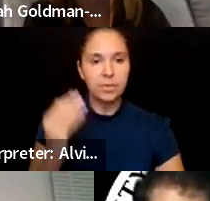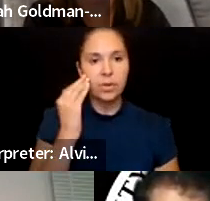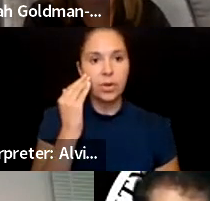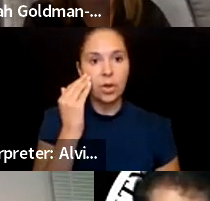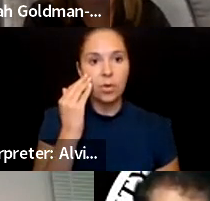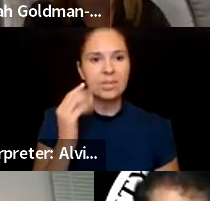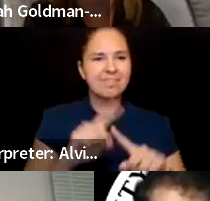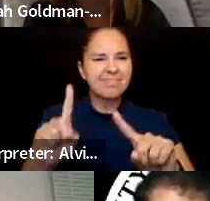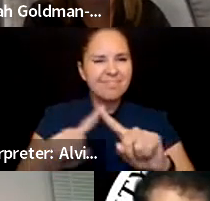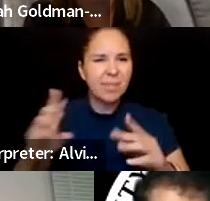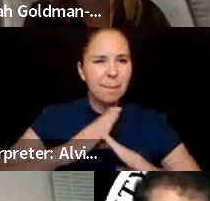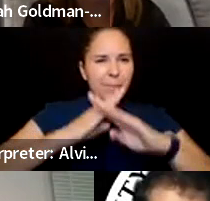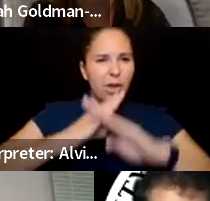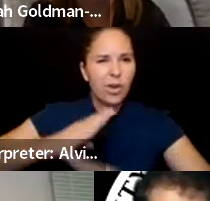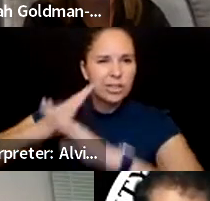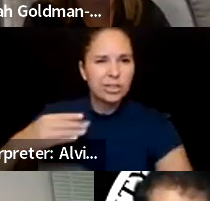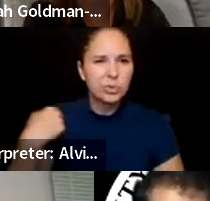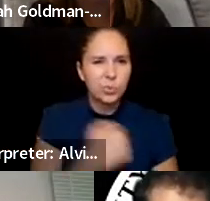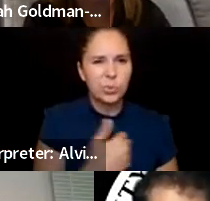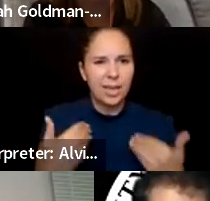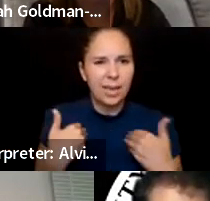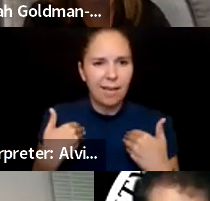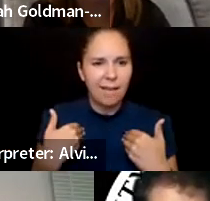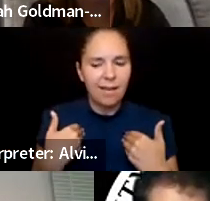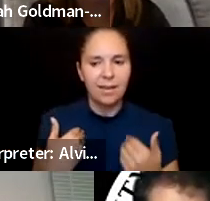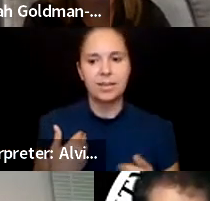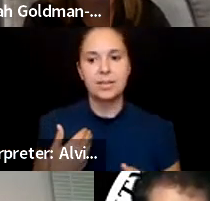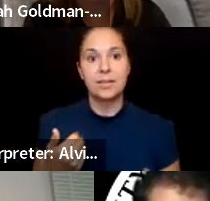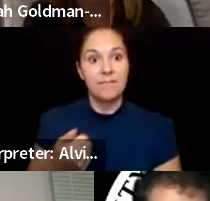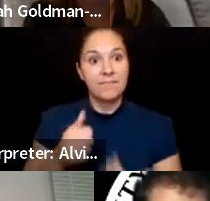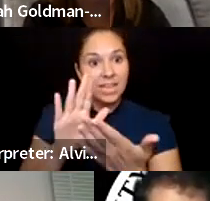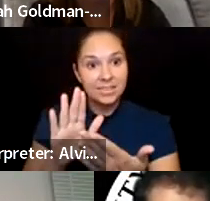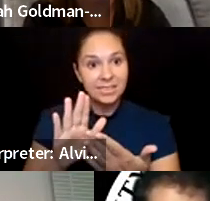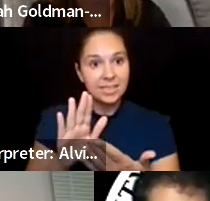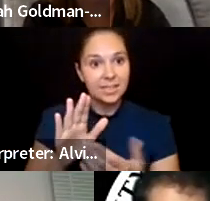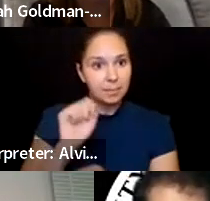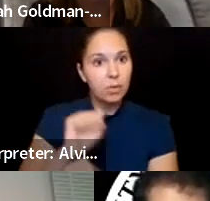just the different barriers we've had facing employment.